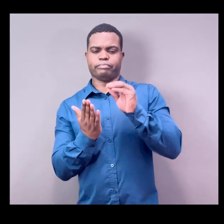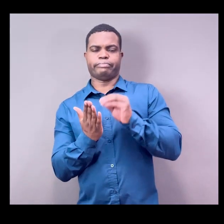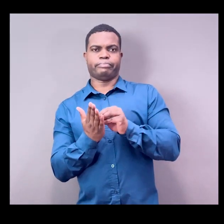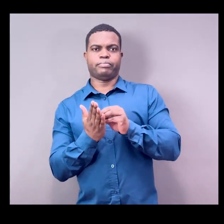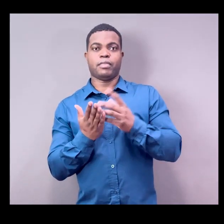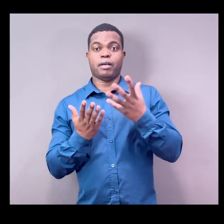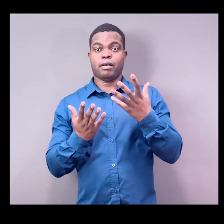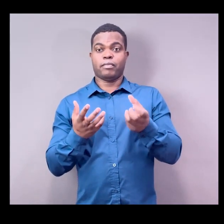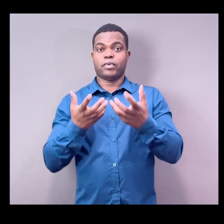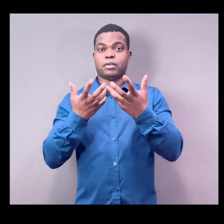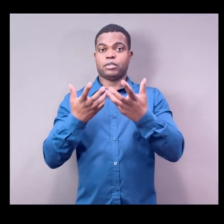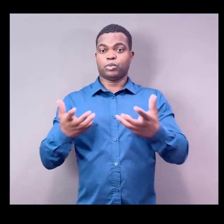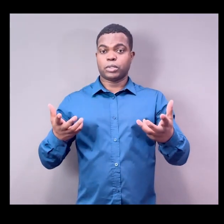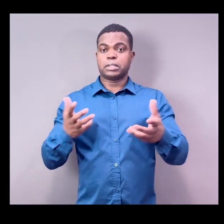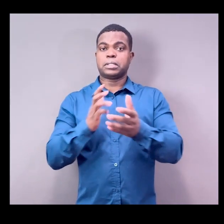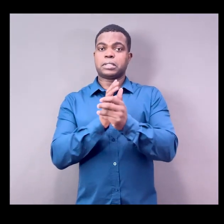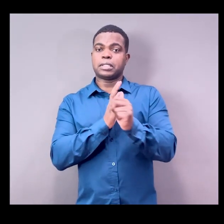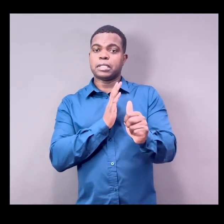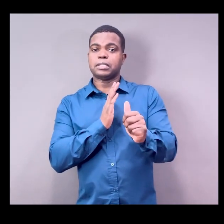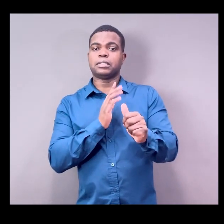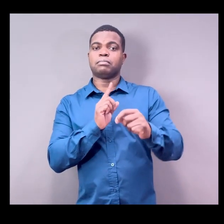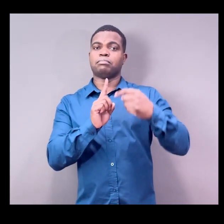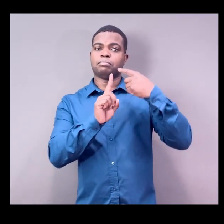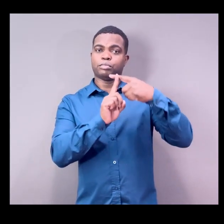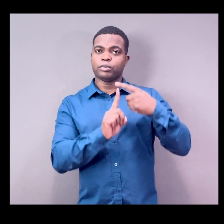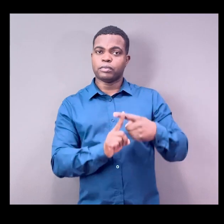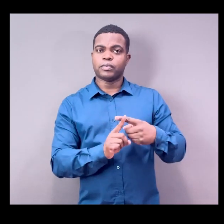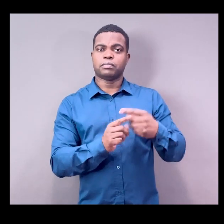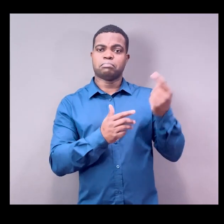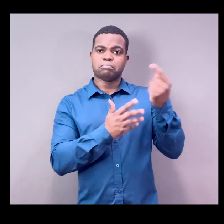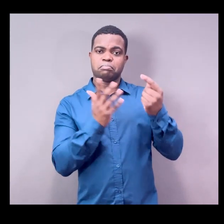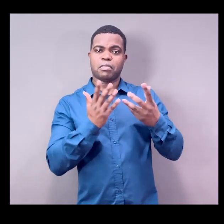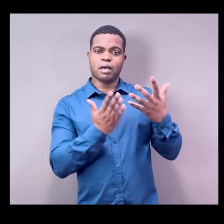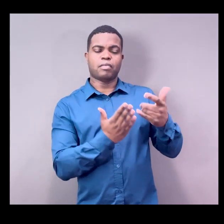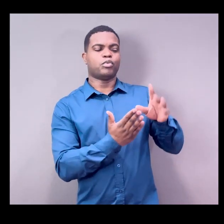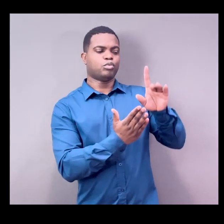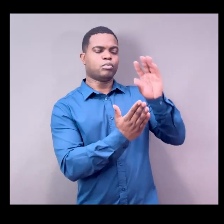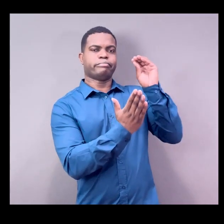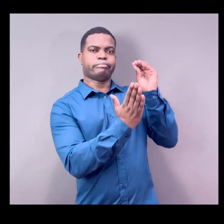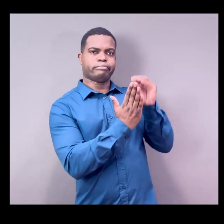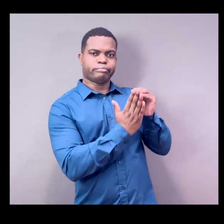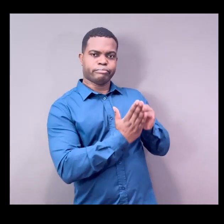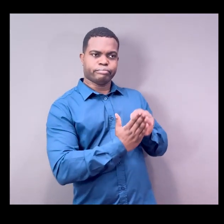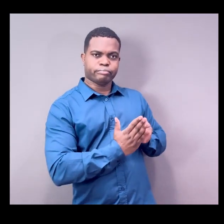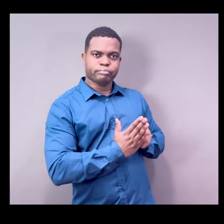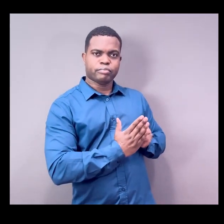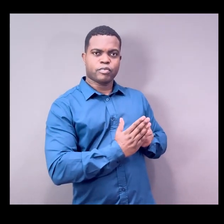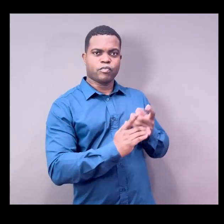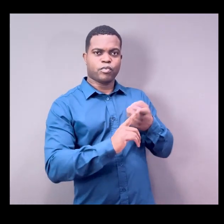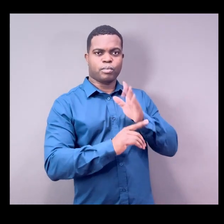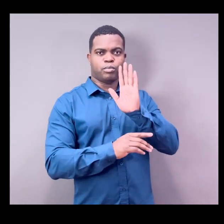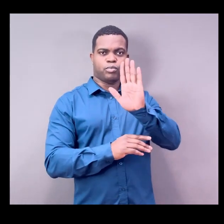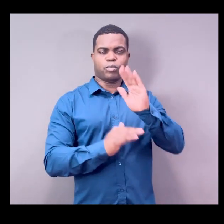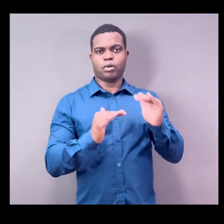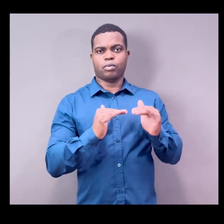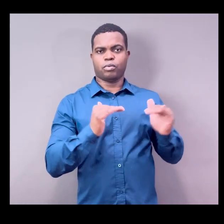highlight the resources, the skills or attributes that give the initiative an edge, just like I've